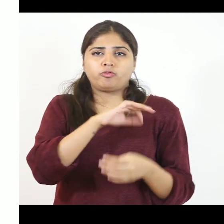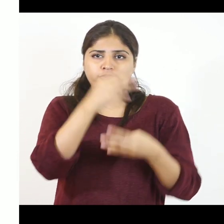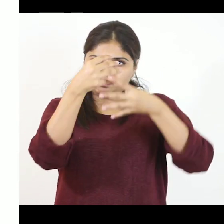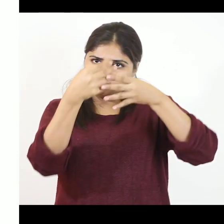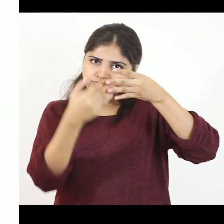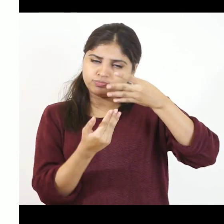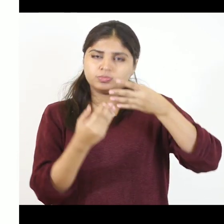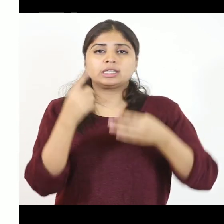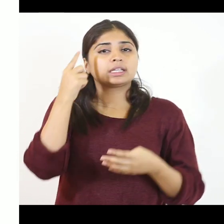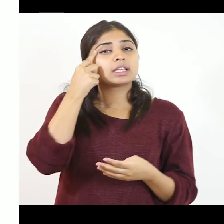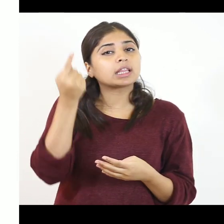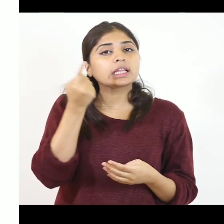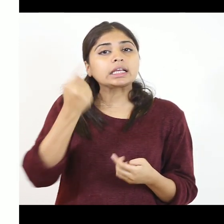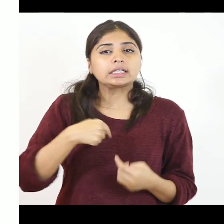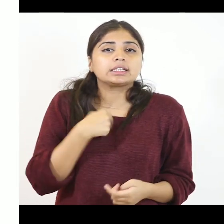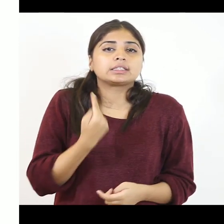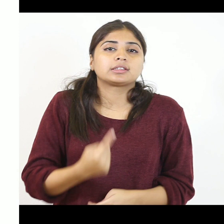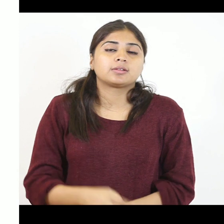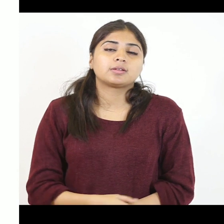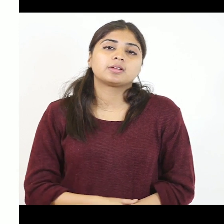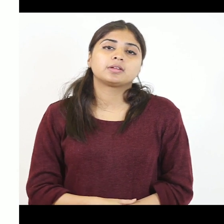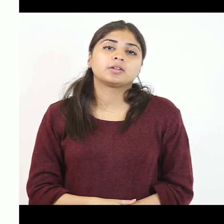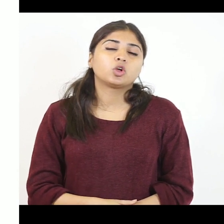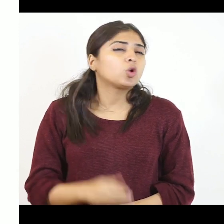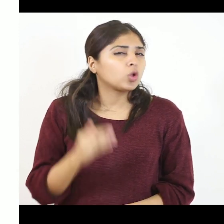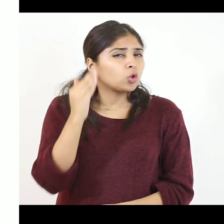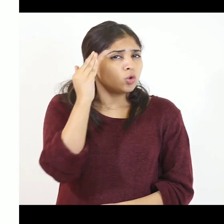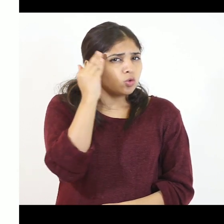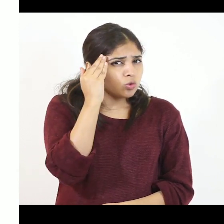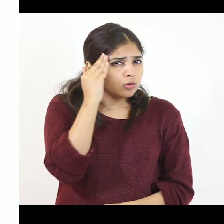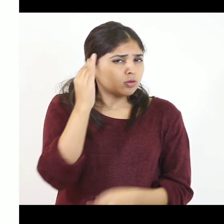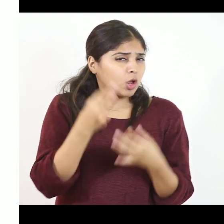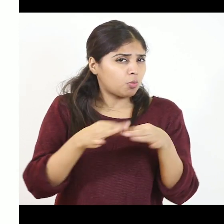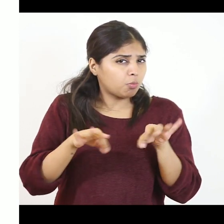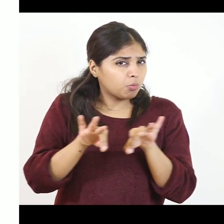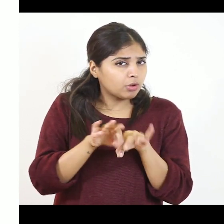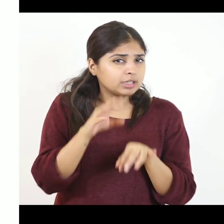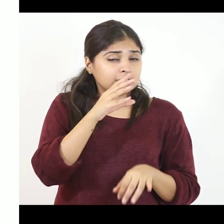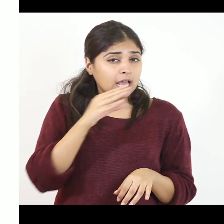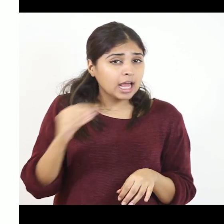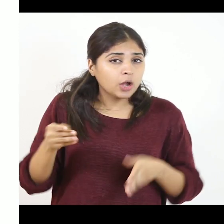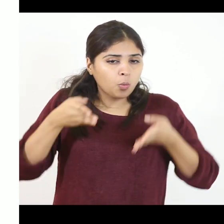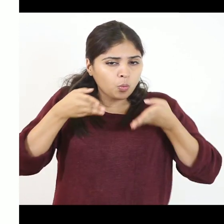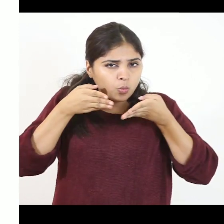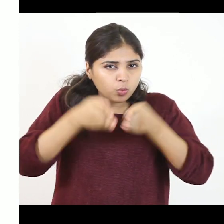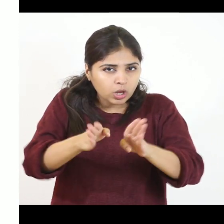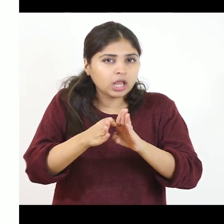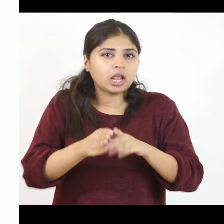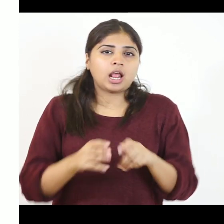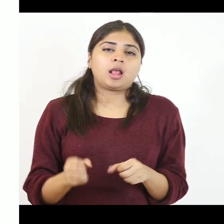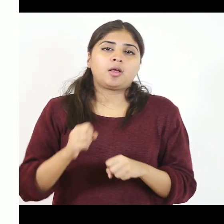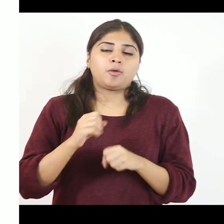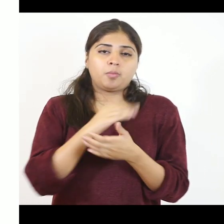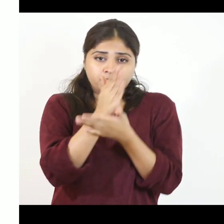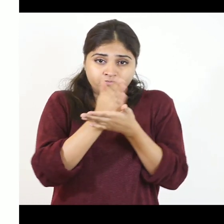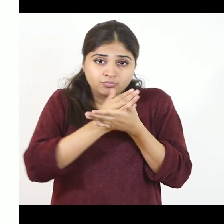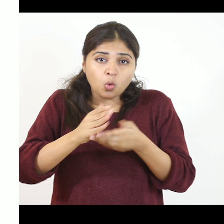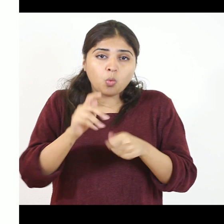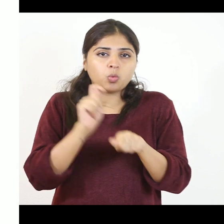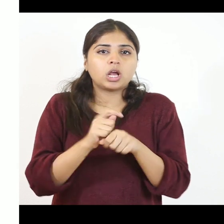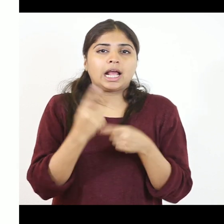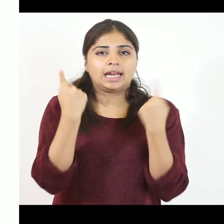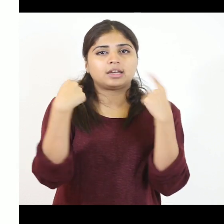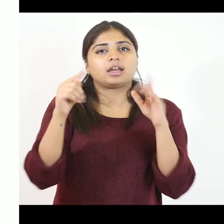Know the importance and ways of completing work accurately. Treat confidential information correctly.